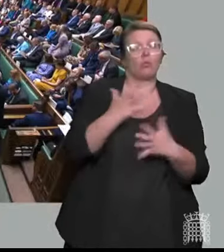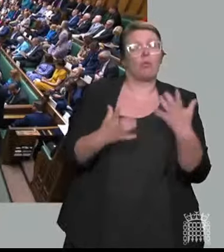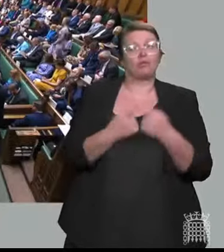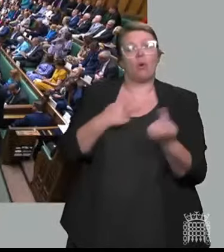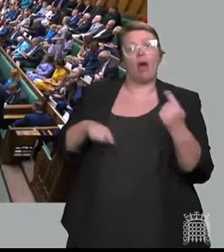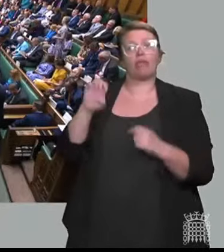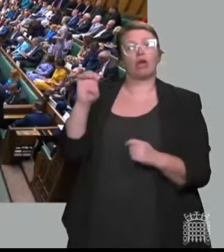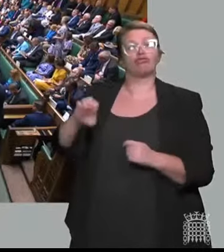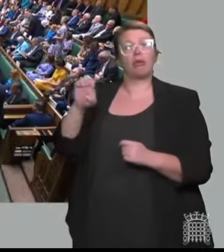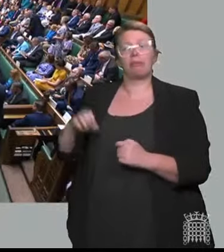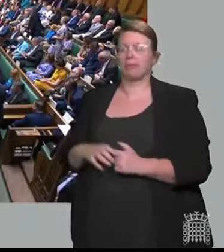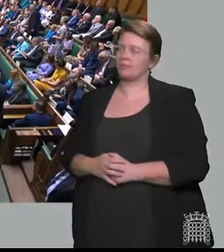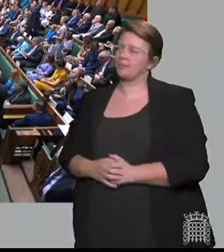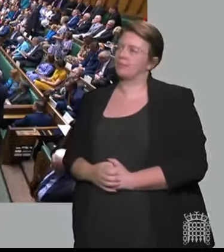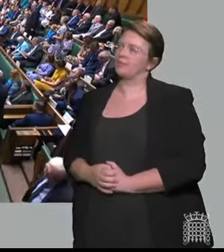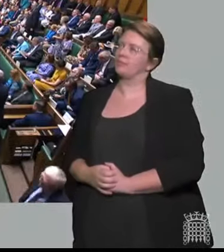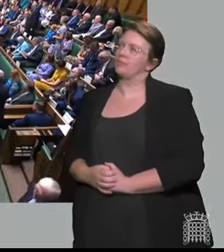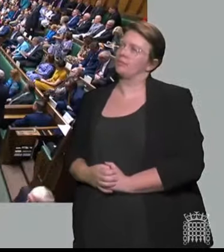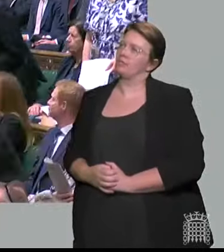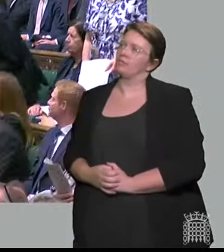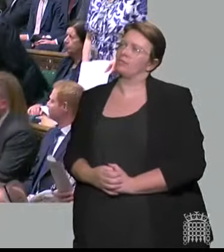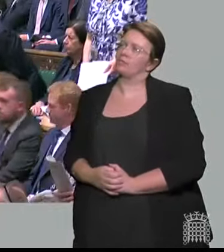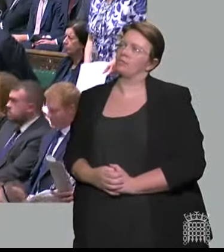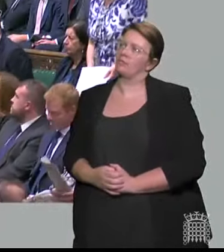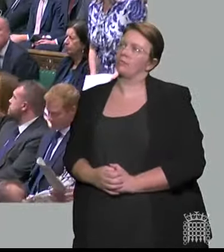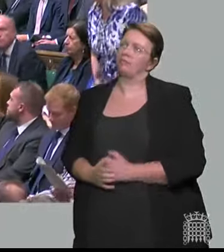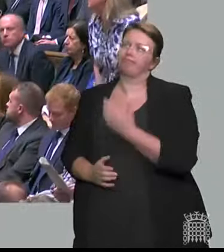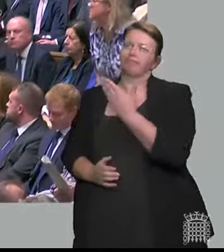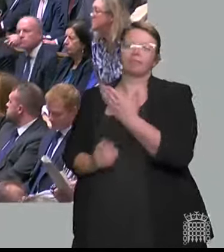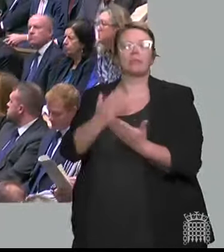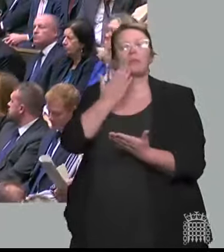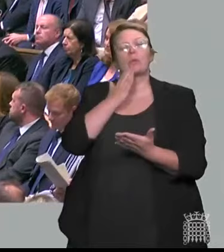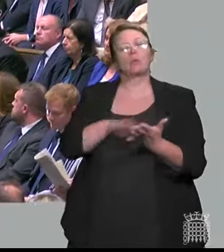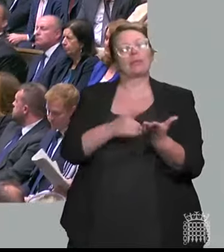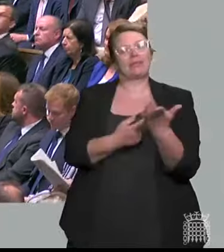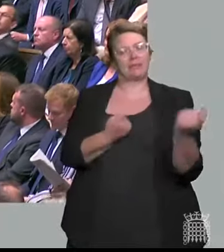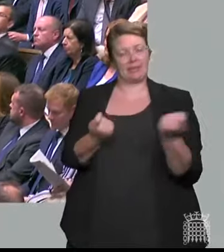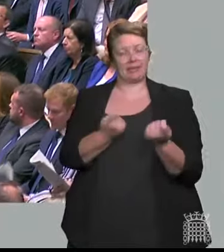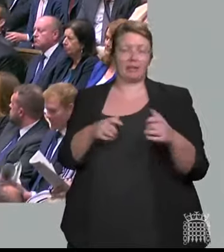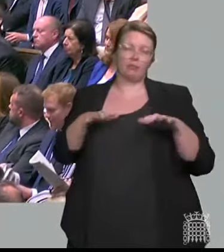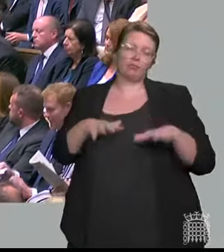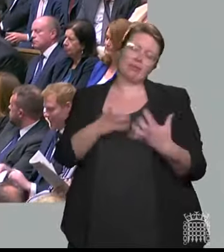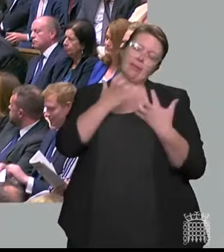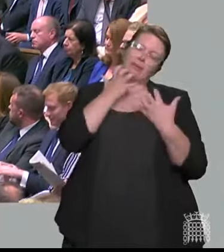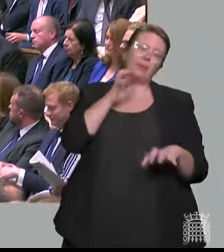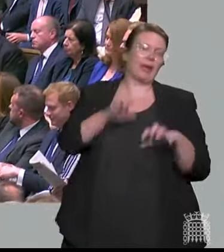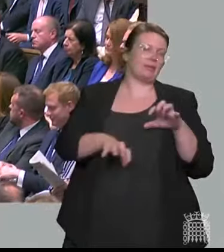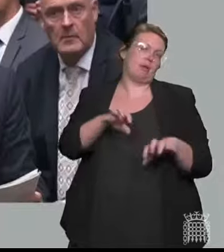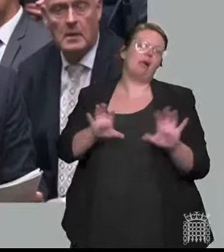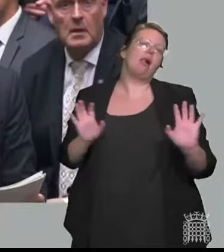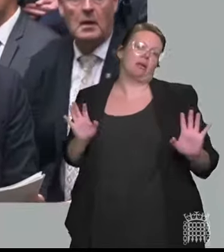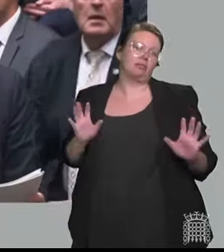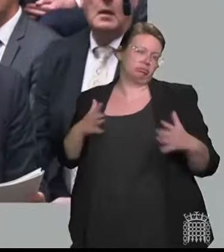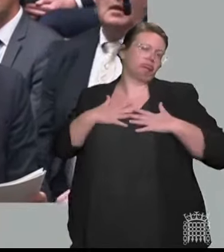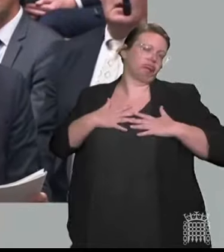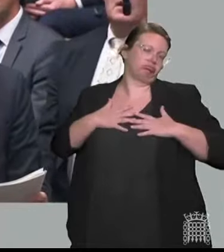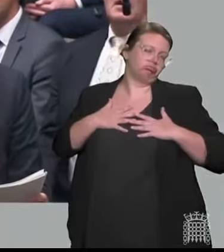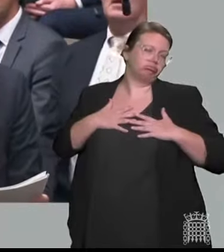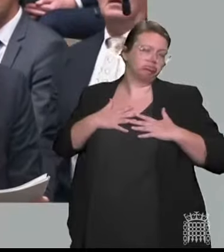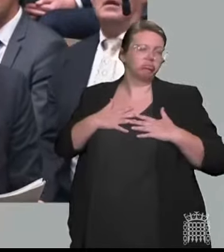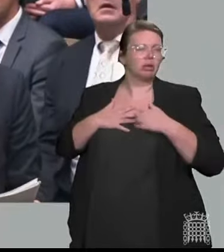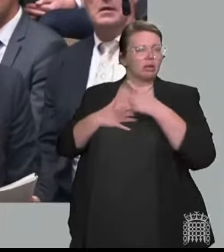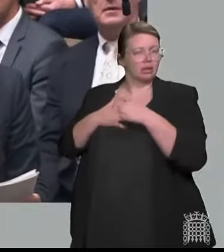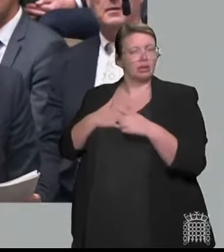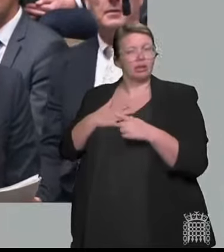Dr. Neil Hudson. Thank you, Mr. Speaker. As a nation of animal lovers, the Conservatives' government record on